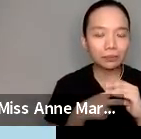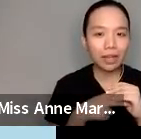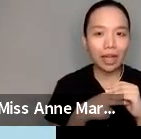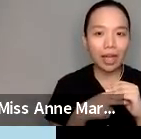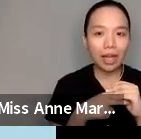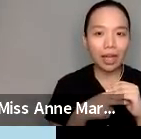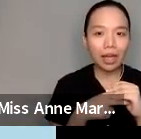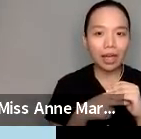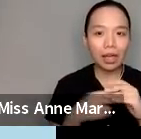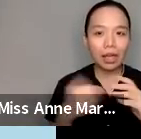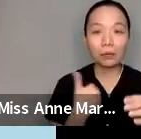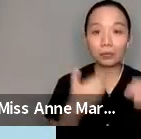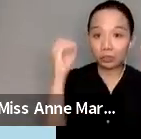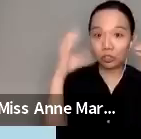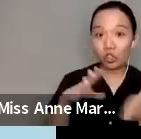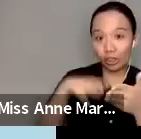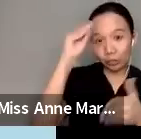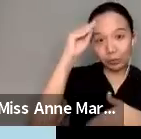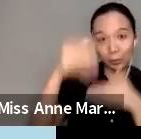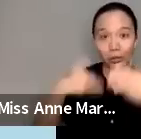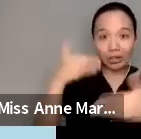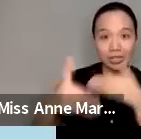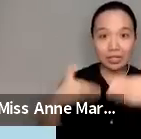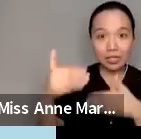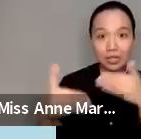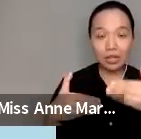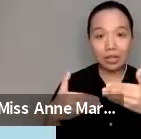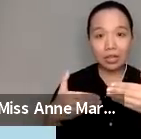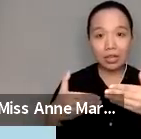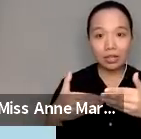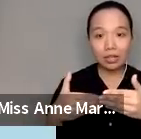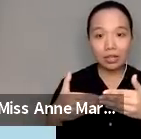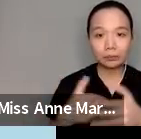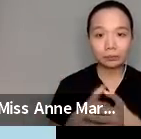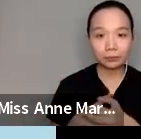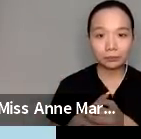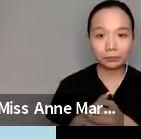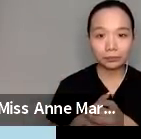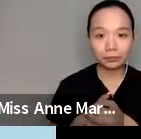while the teaching and learning process, there's not only